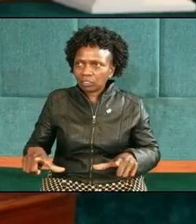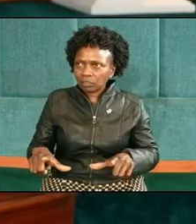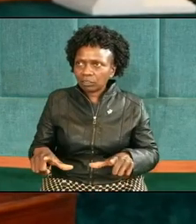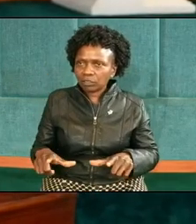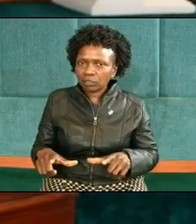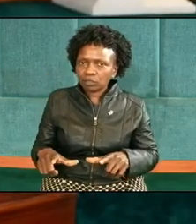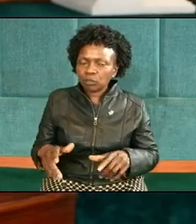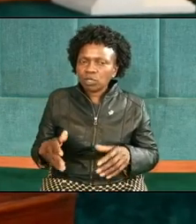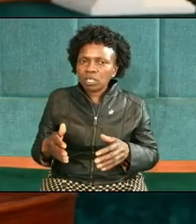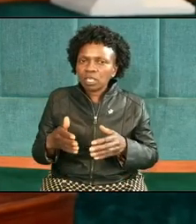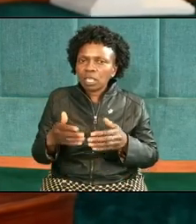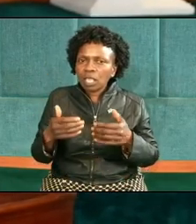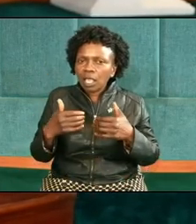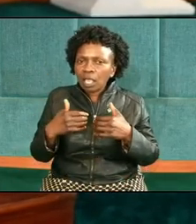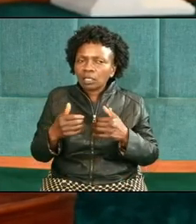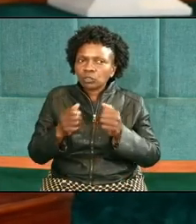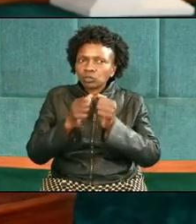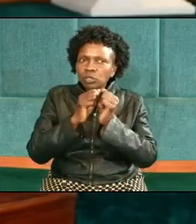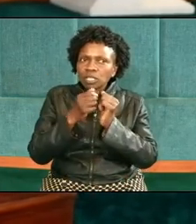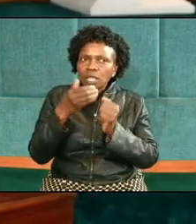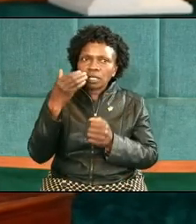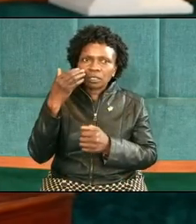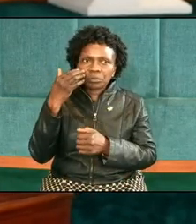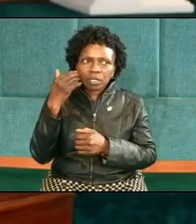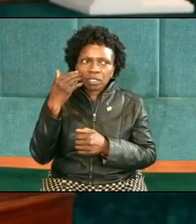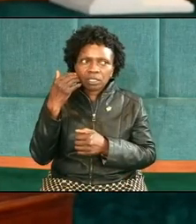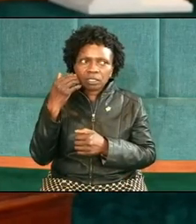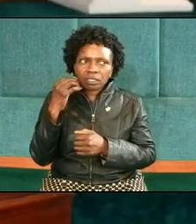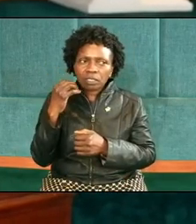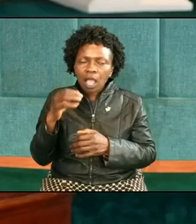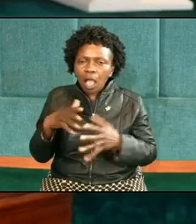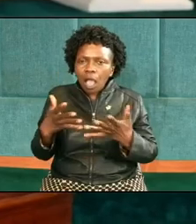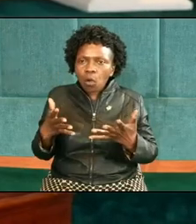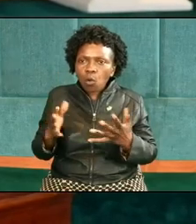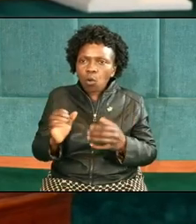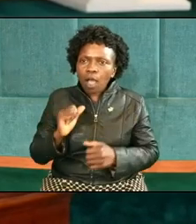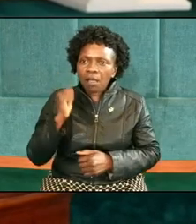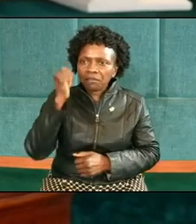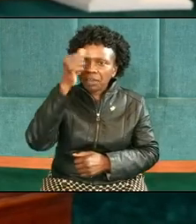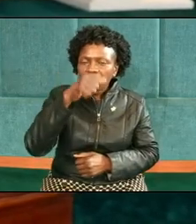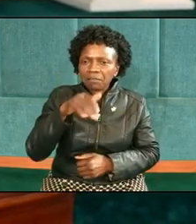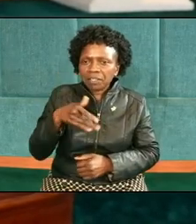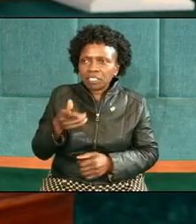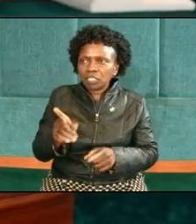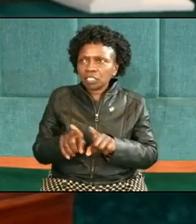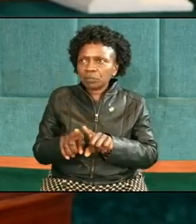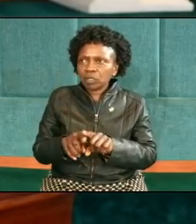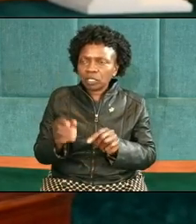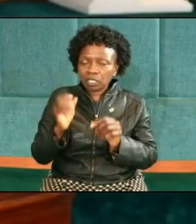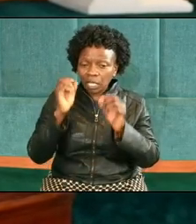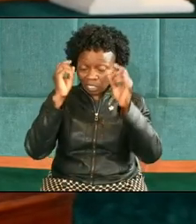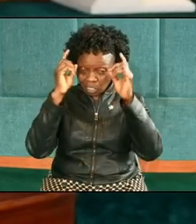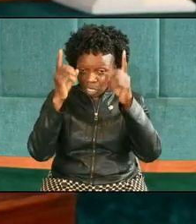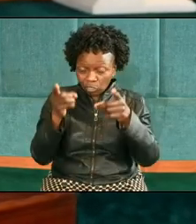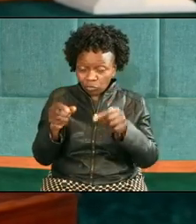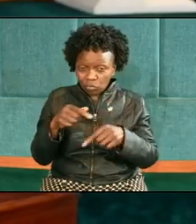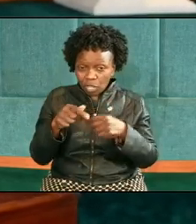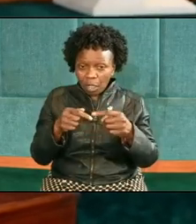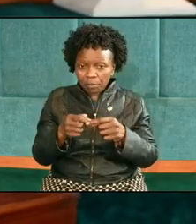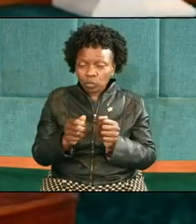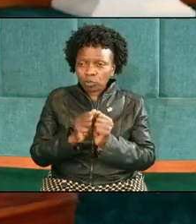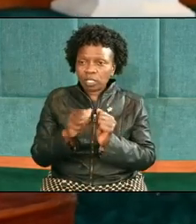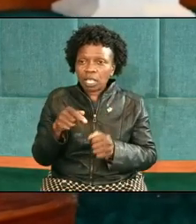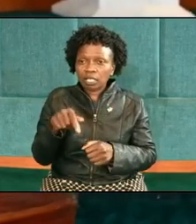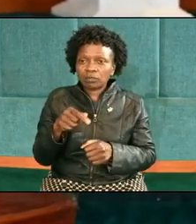an experience of what Africa feels like. And so she has decided to come on down with us